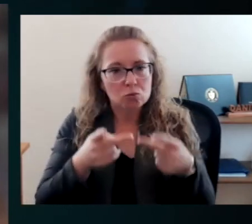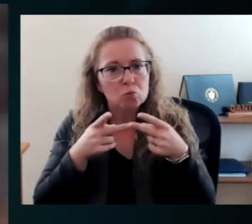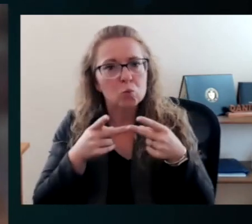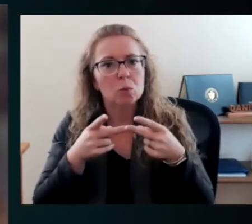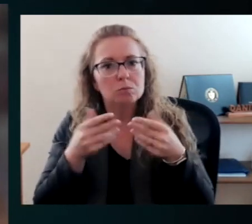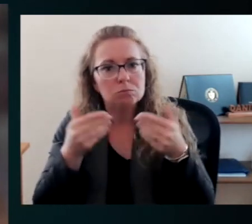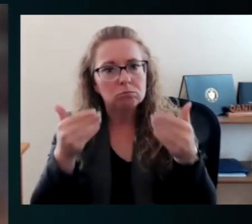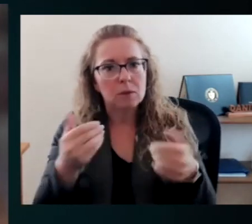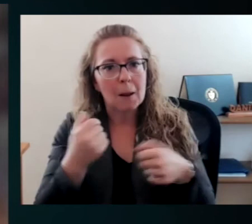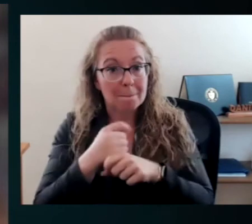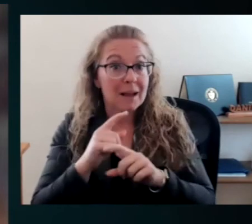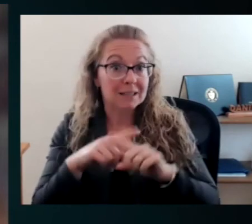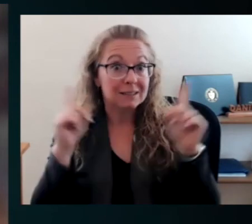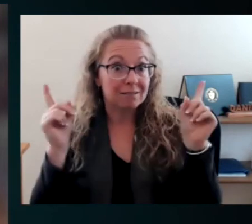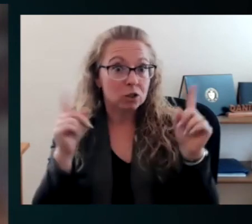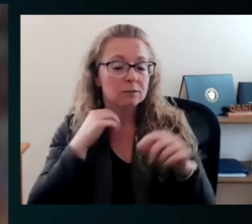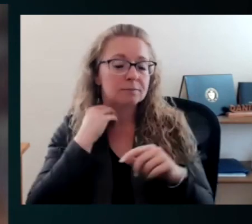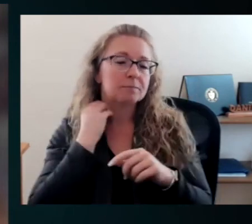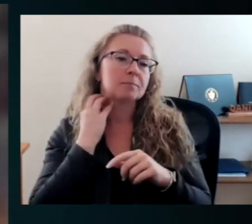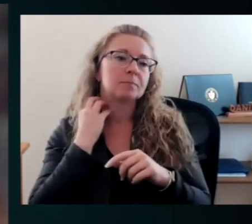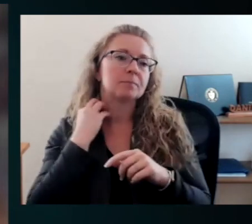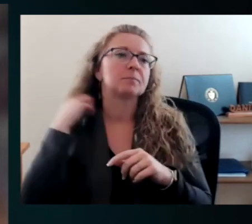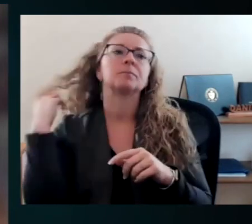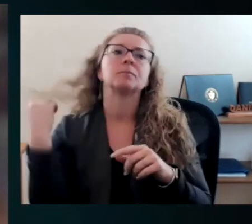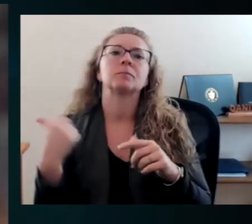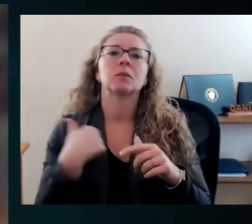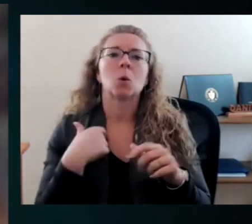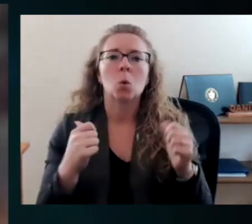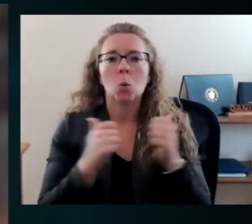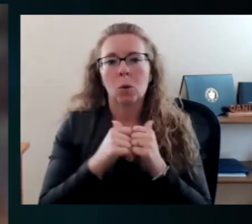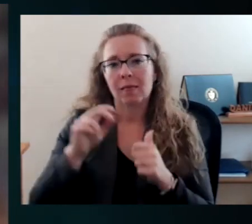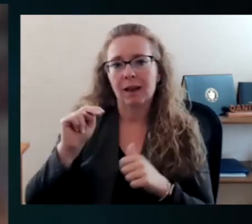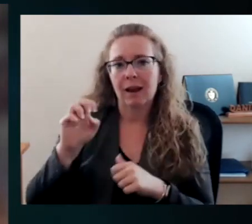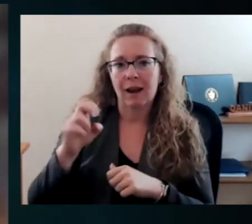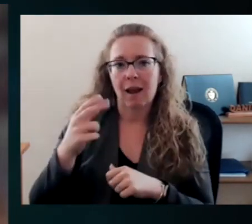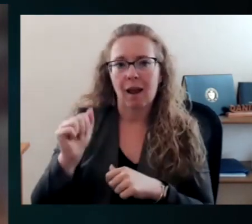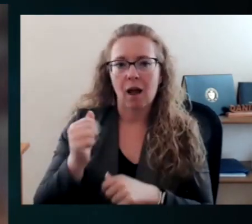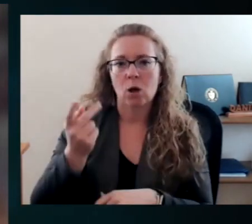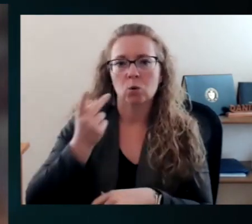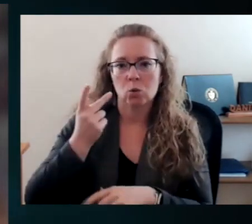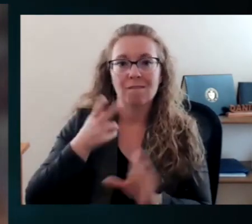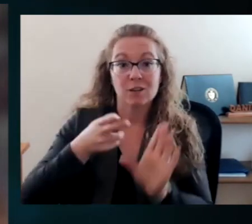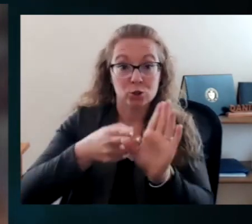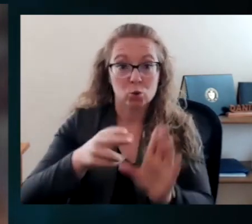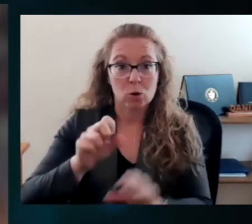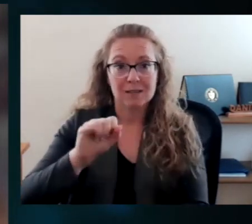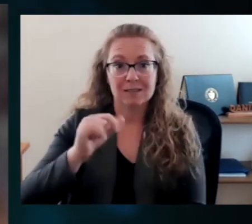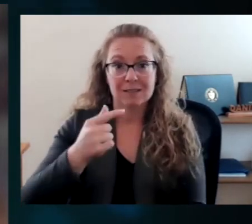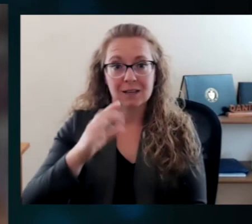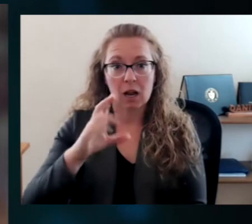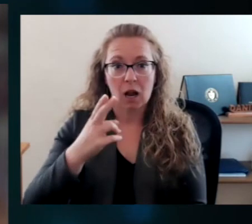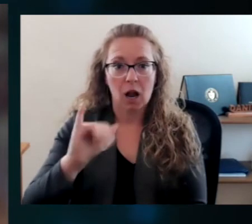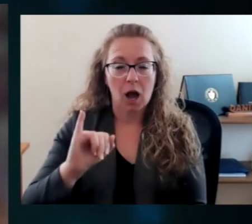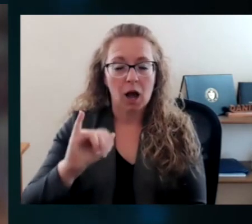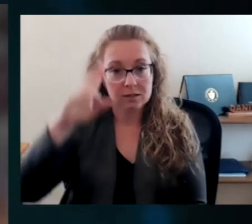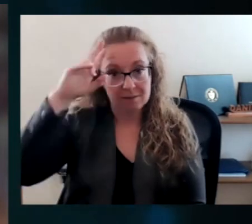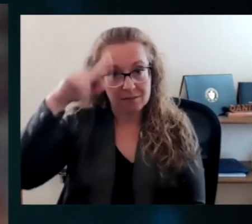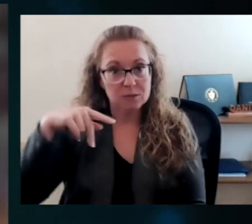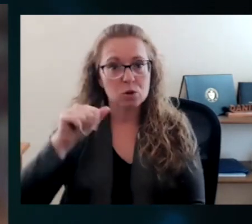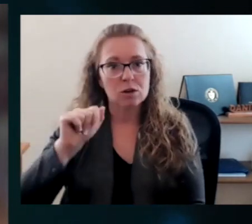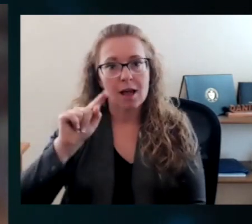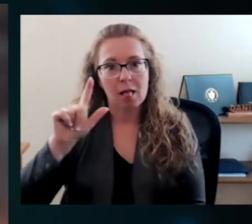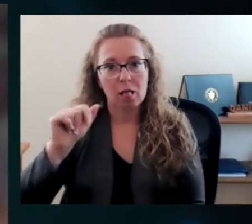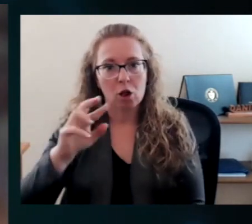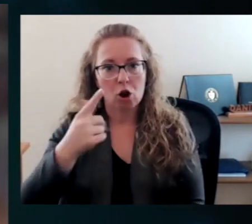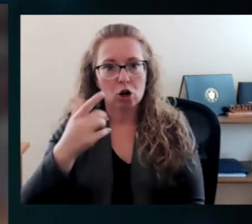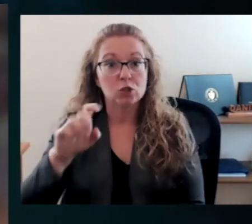difference. Along with Neha, we joined SIGCHI EC as a vice president at large in